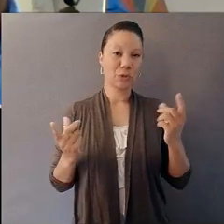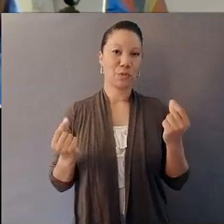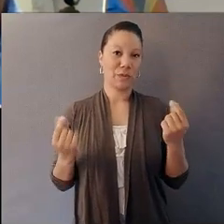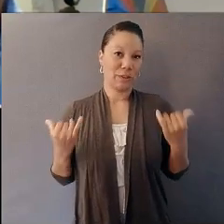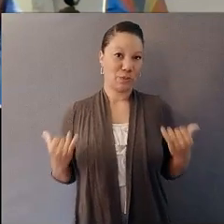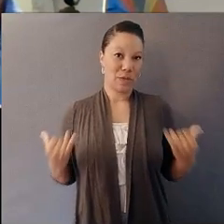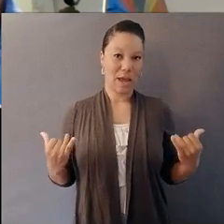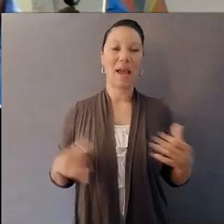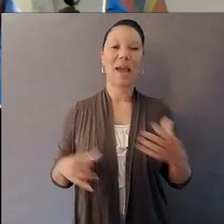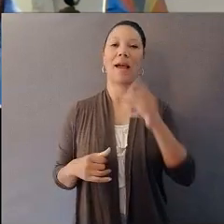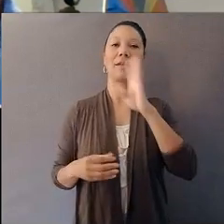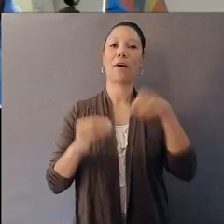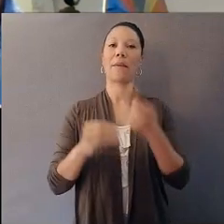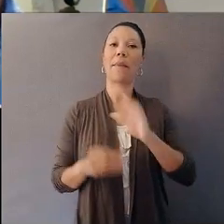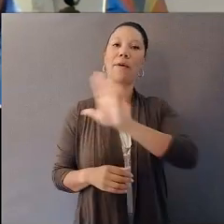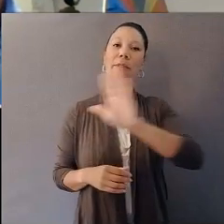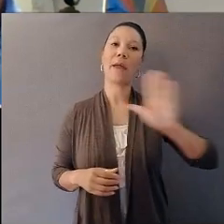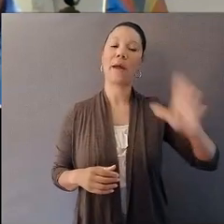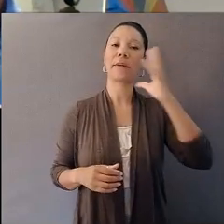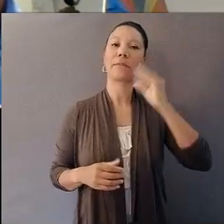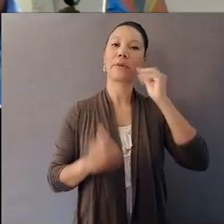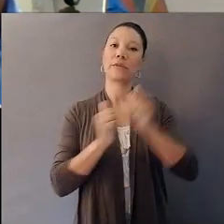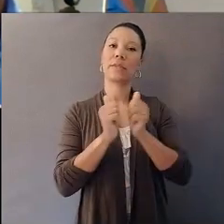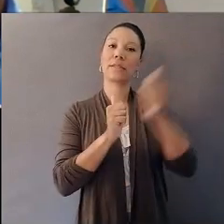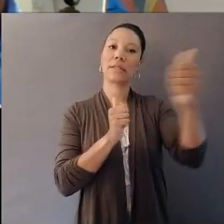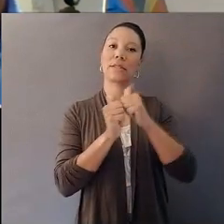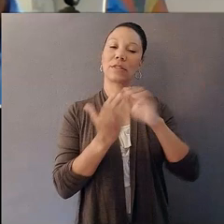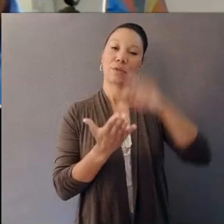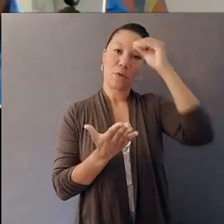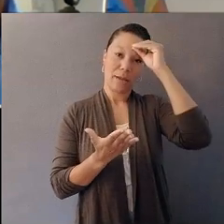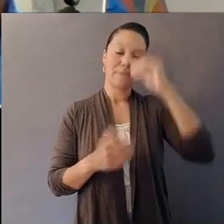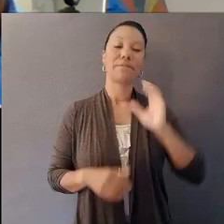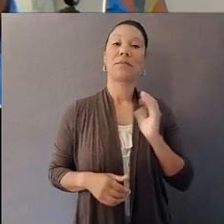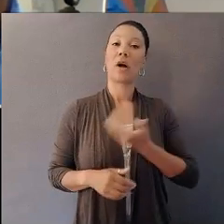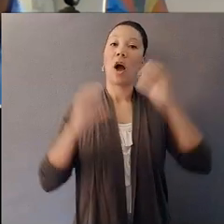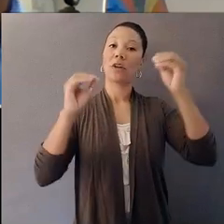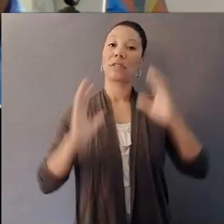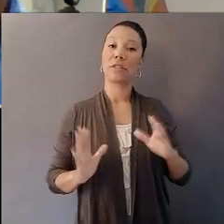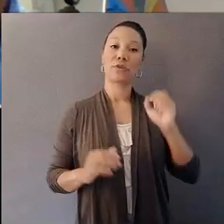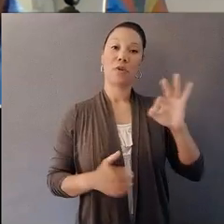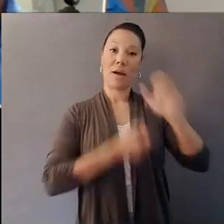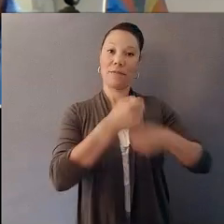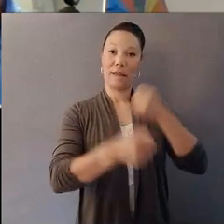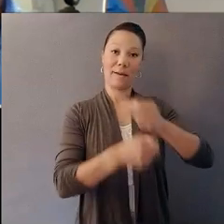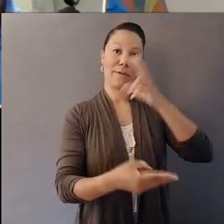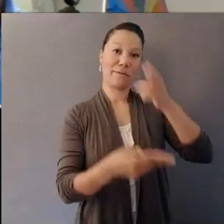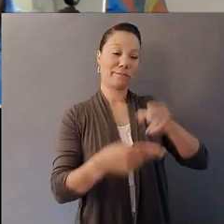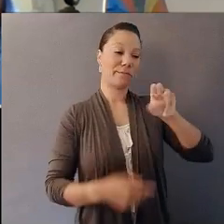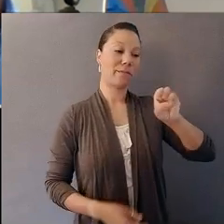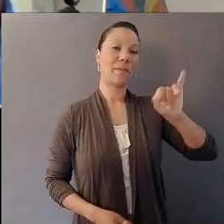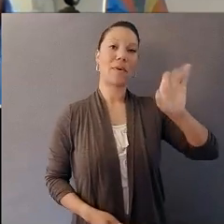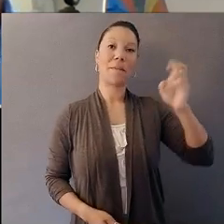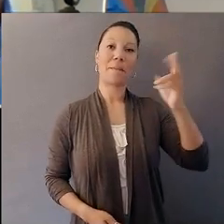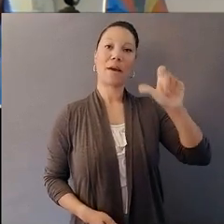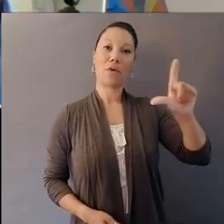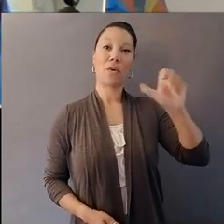and what their experience with distance learning has been. So we'll hear from our teachers, or our teacher of the year, Michael Steele.